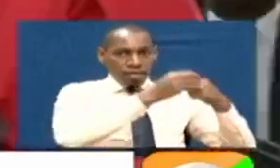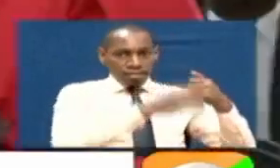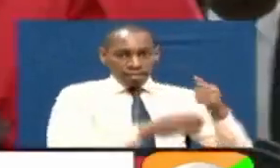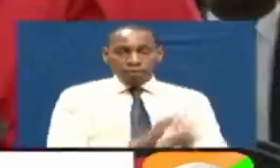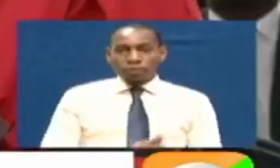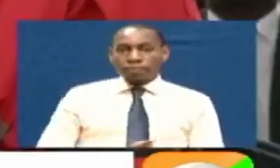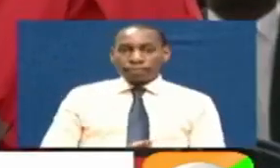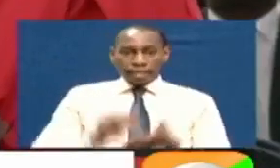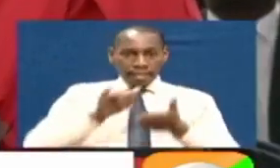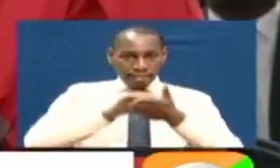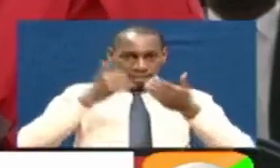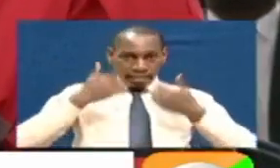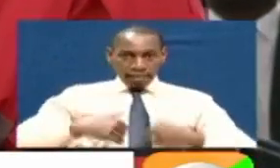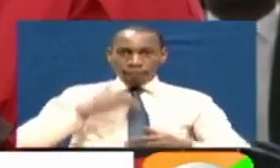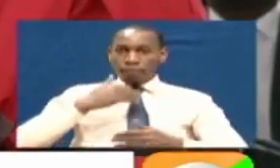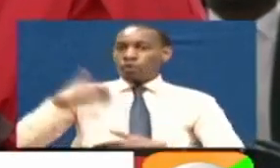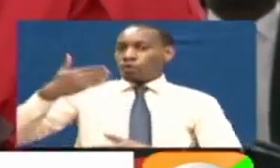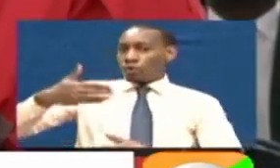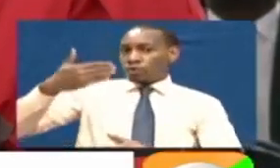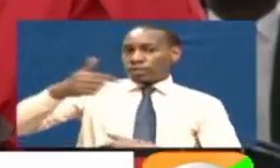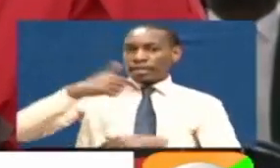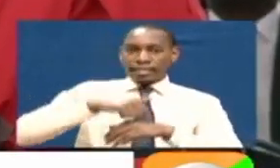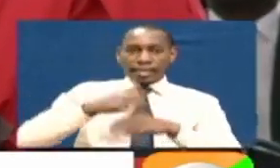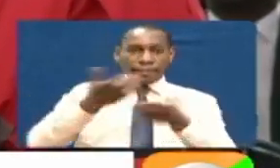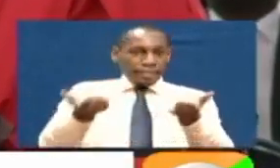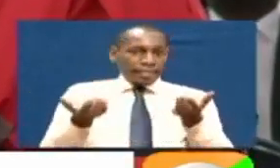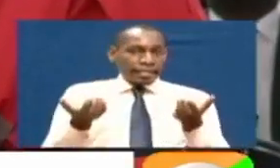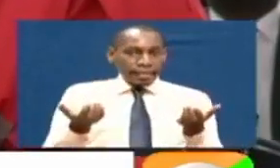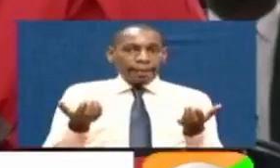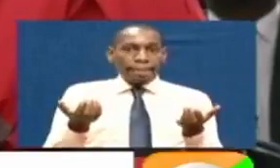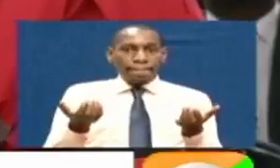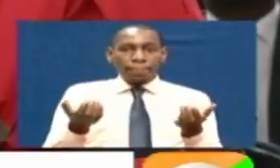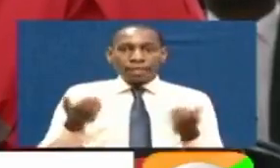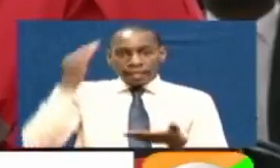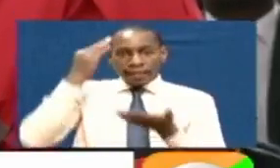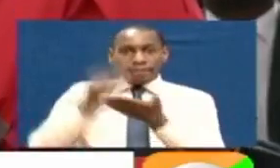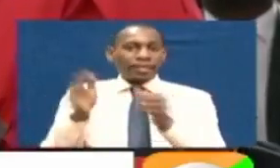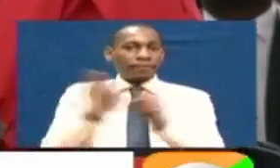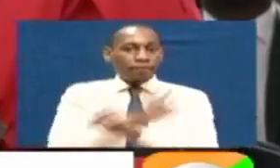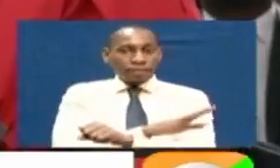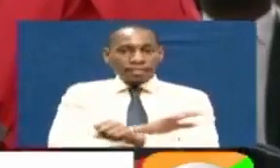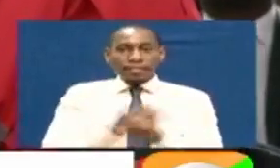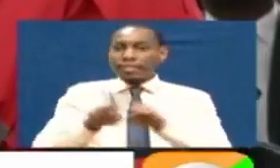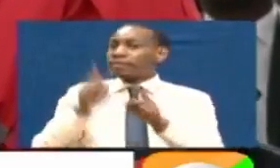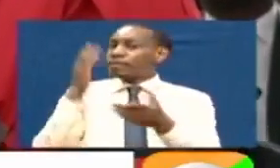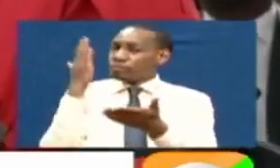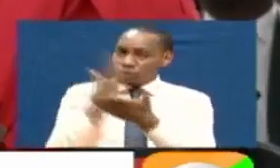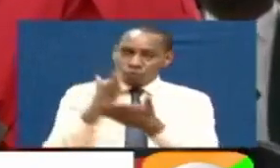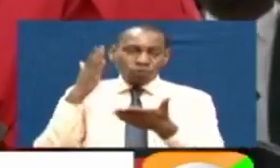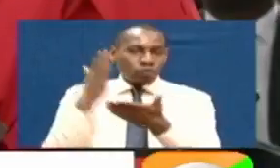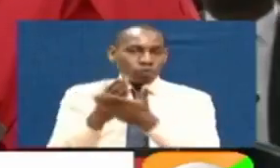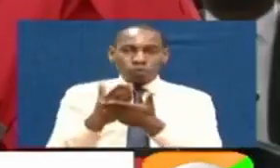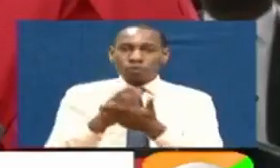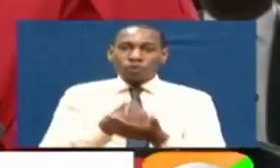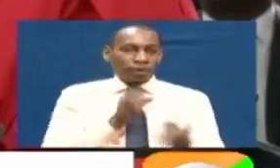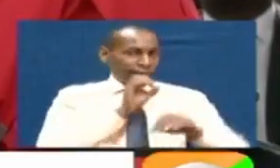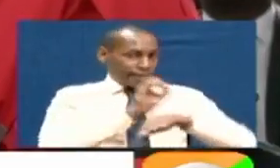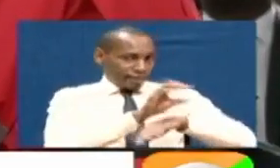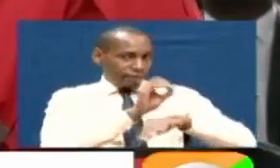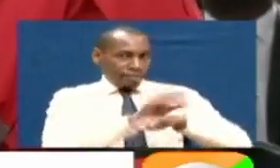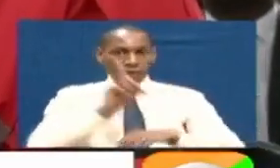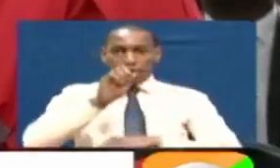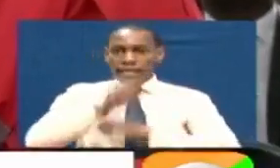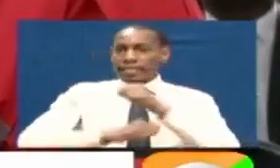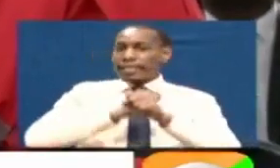I shall at all times, when so required, faithfully and truly give my counsel. A